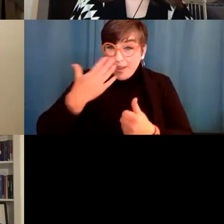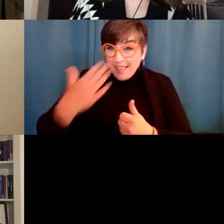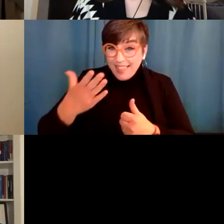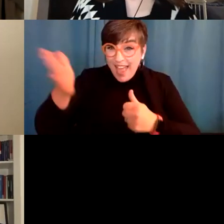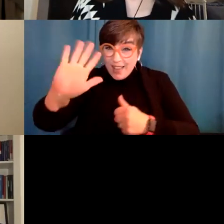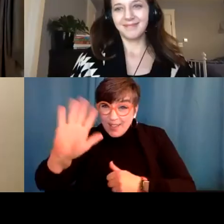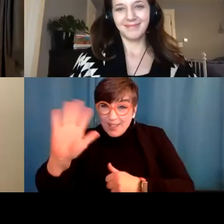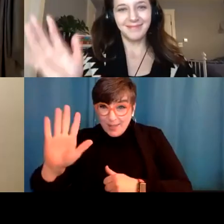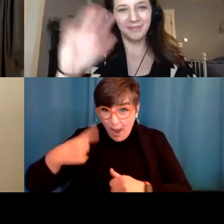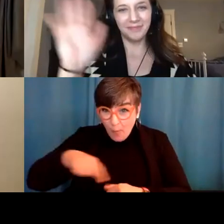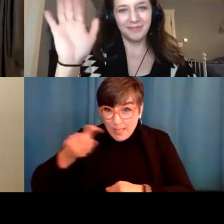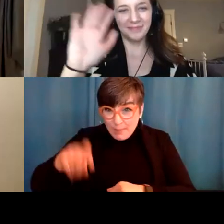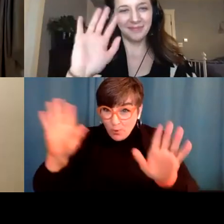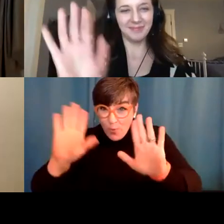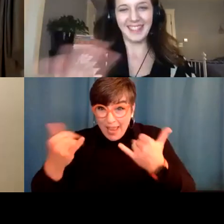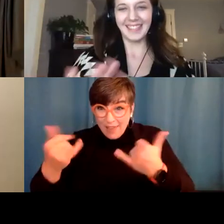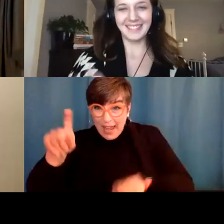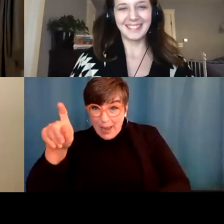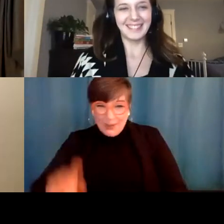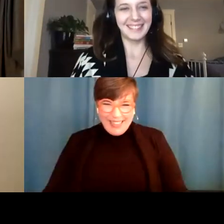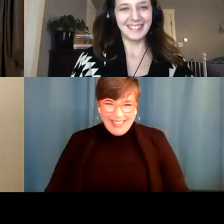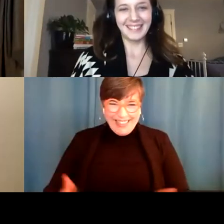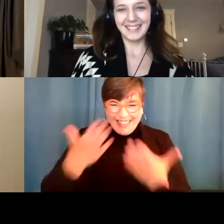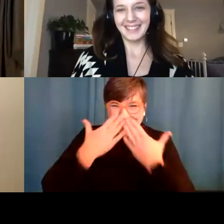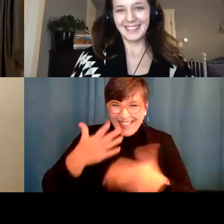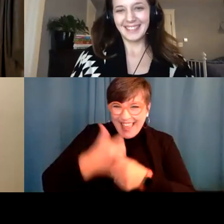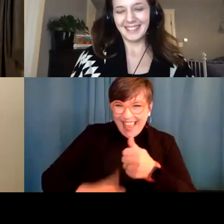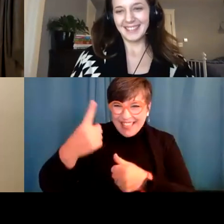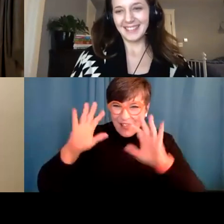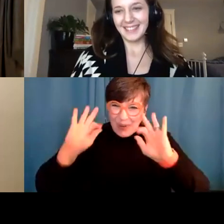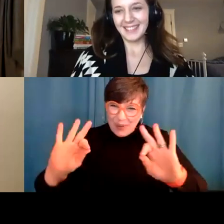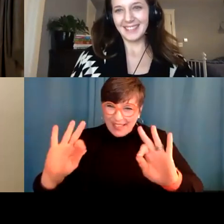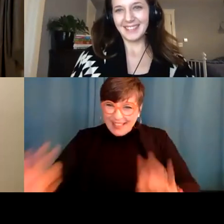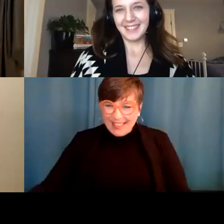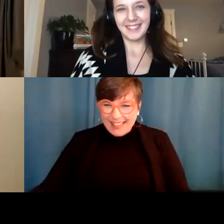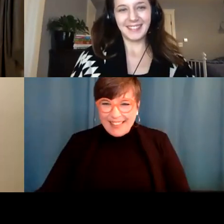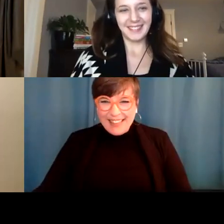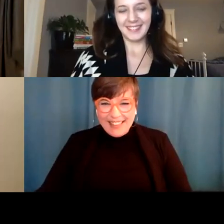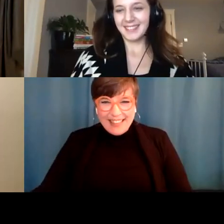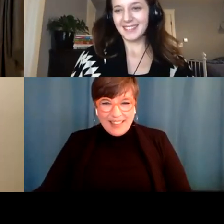supposed to wave? Is this all right?